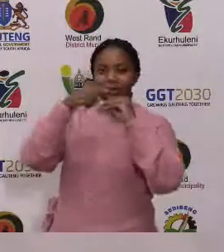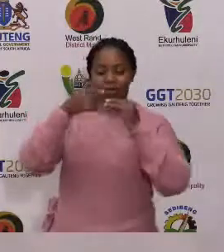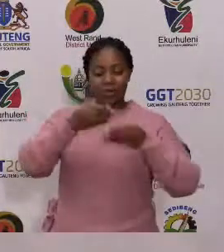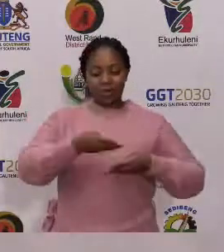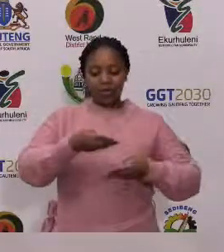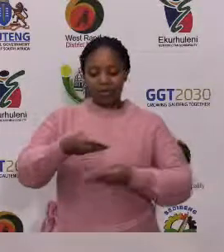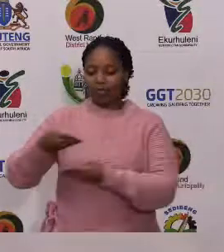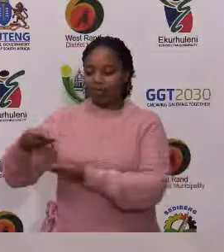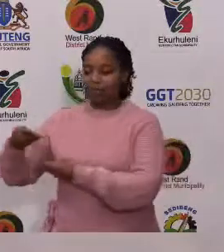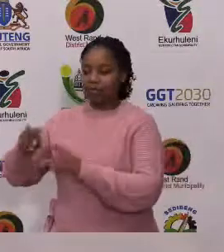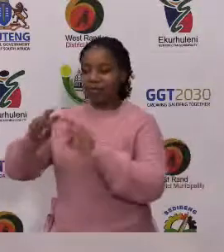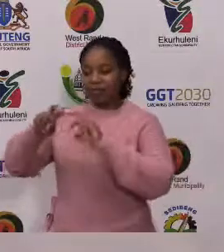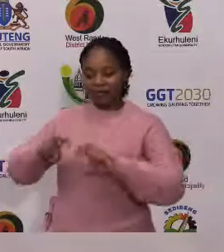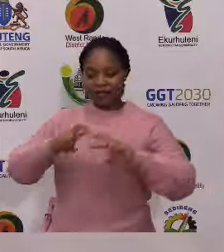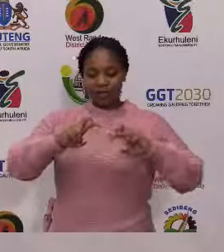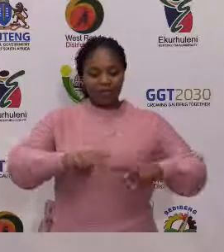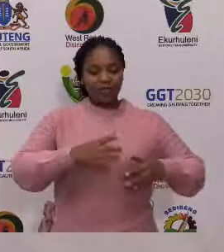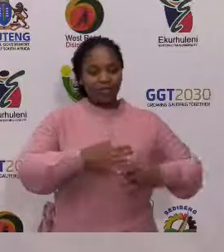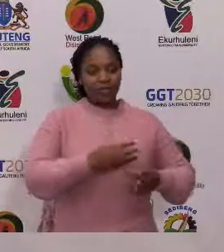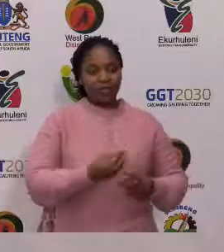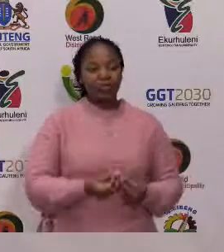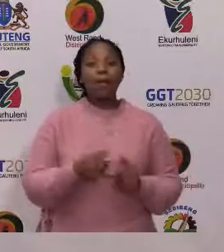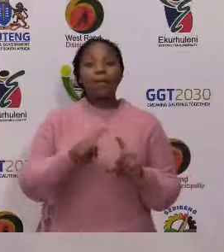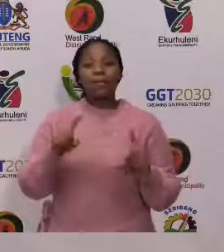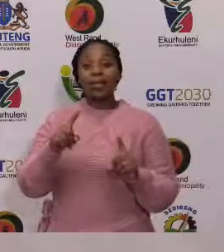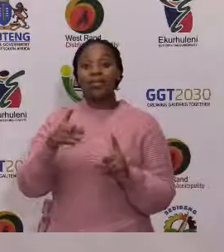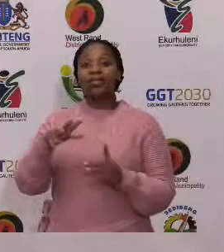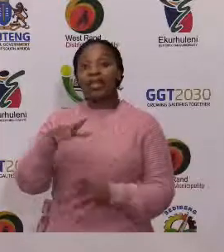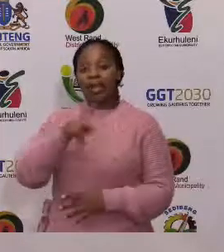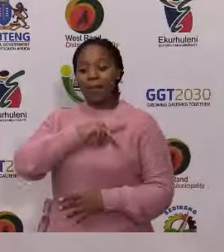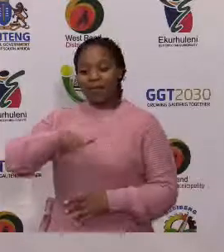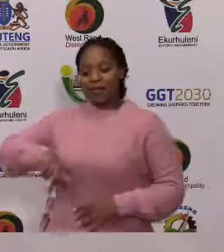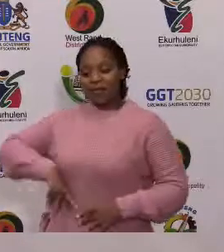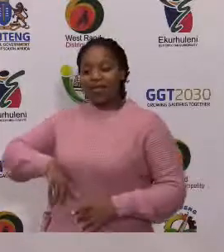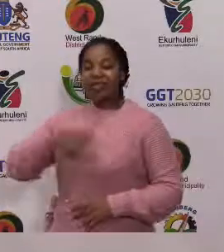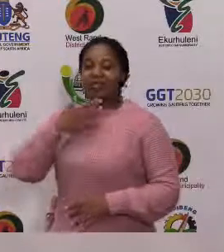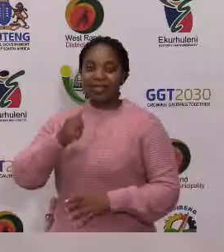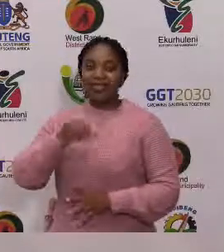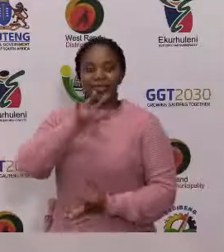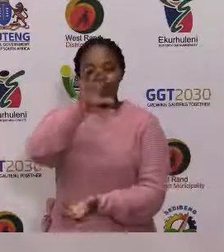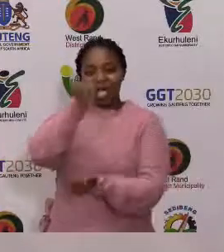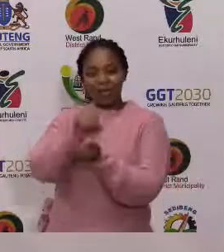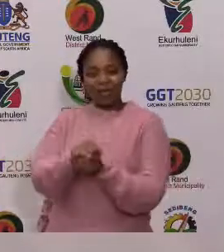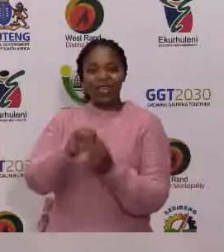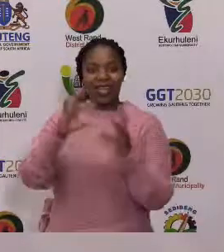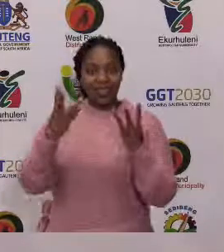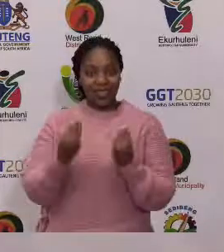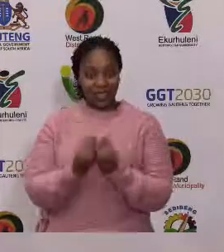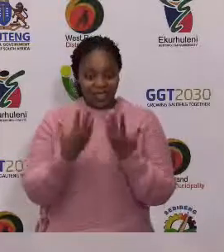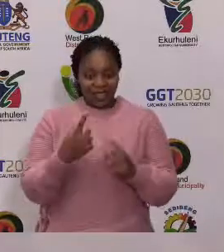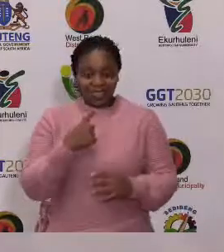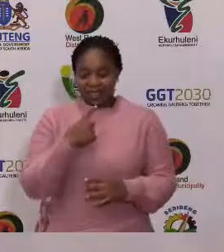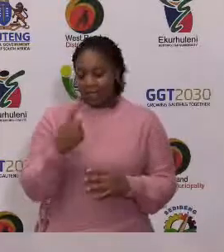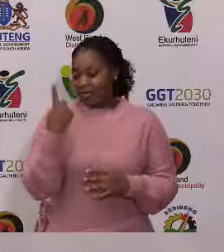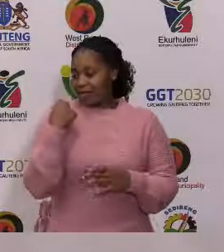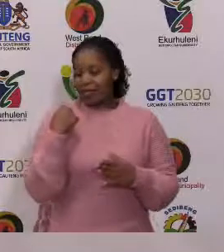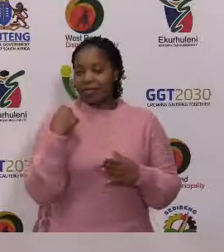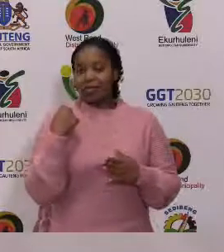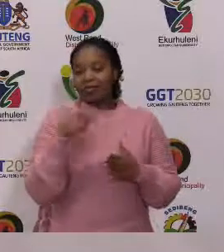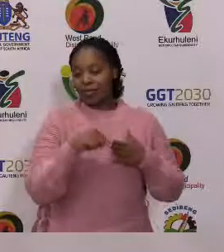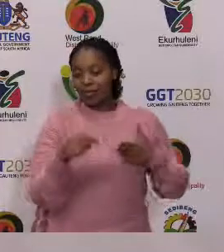tough act to follow, but Premier has asked me to sort of summarize what we've spoken about the last three